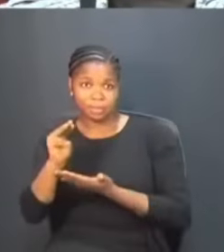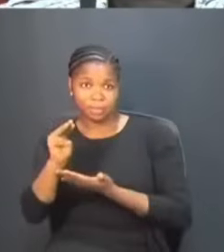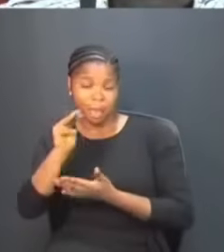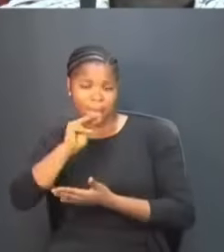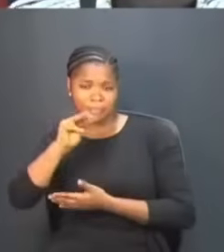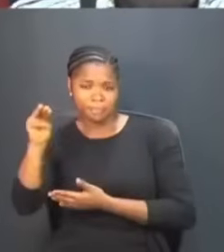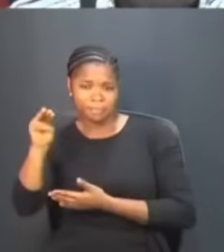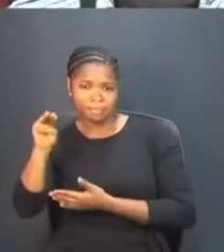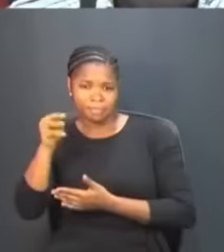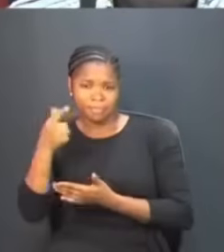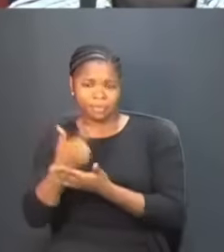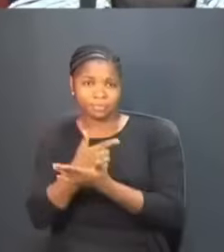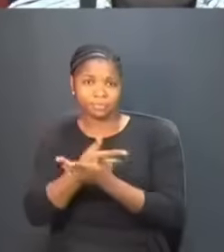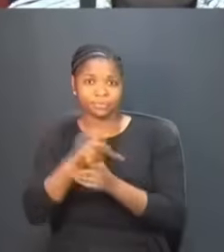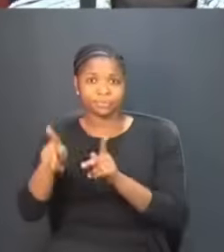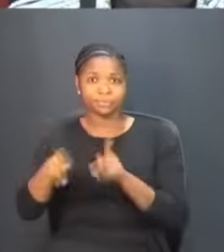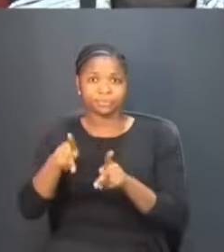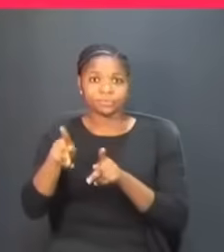Speaker.